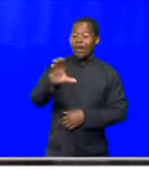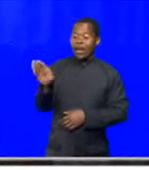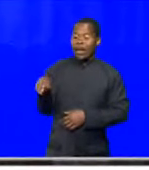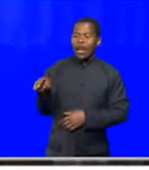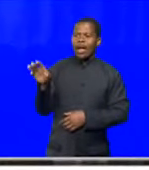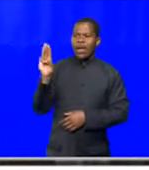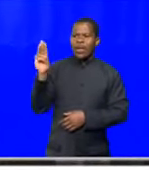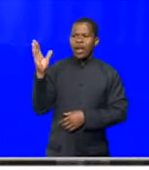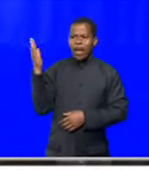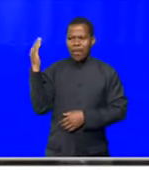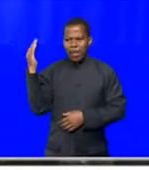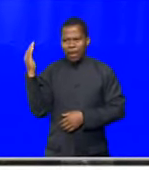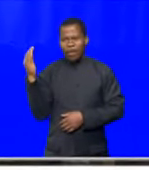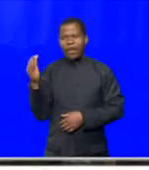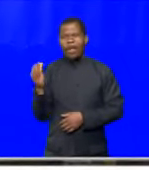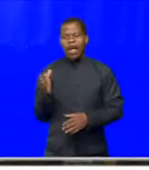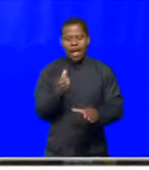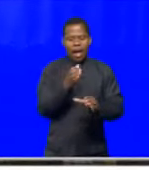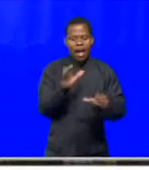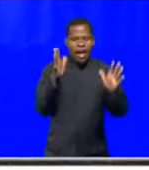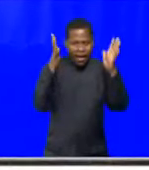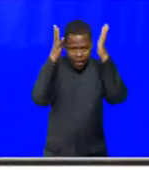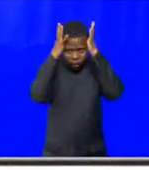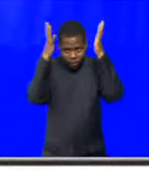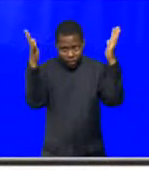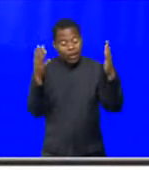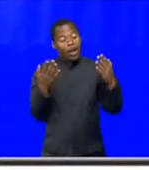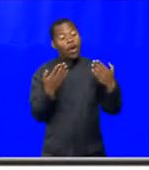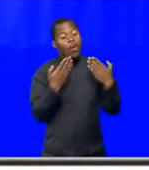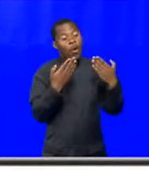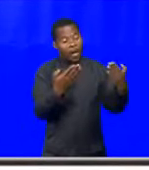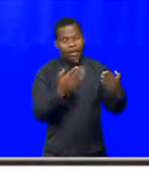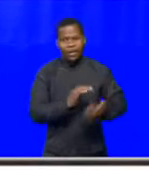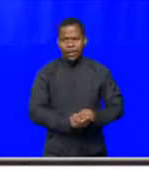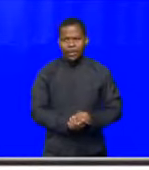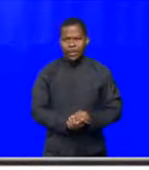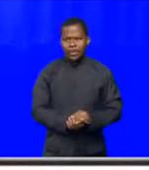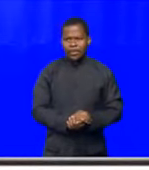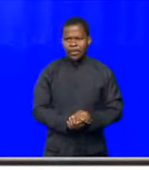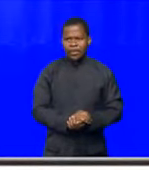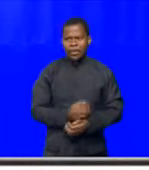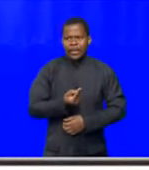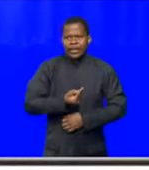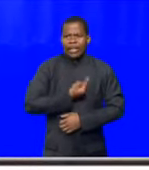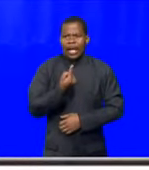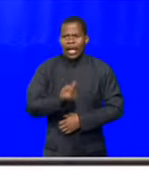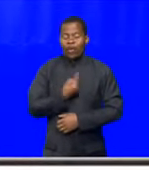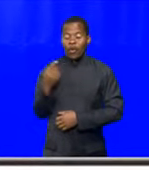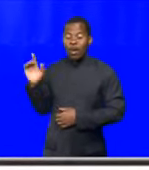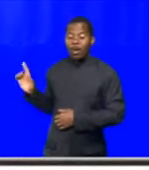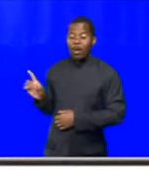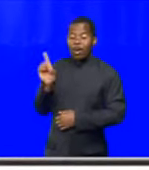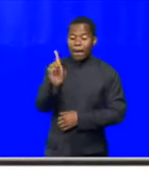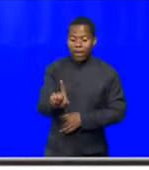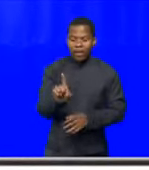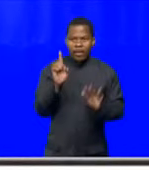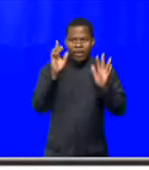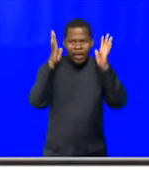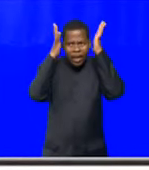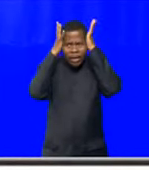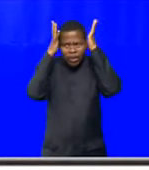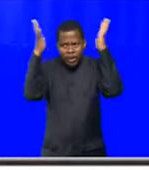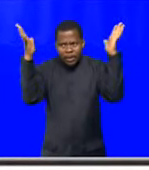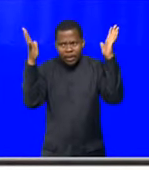expressed gratitude to the country's authorities. Your Excellency, I mean, well, since we're coming to Eswatini, for that,